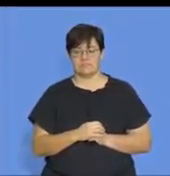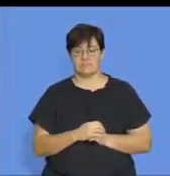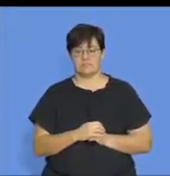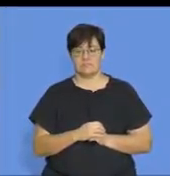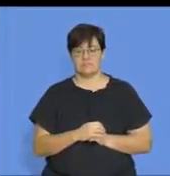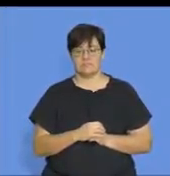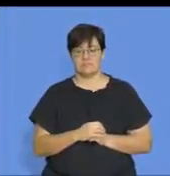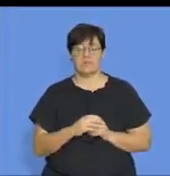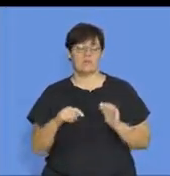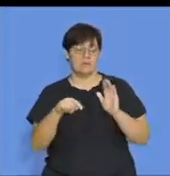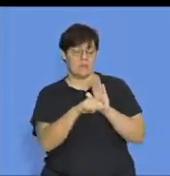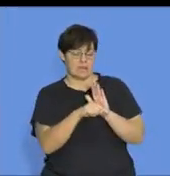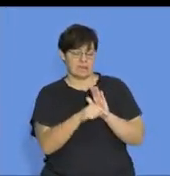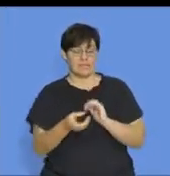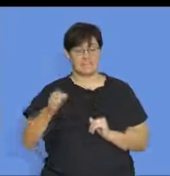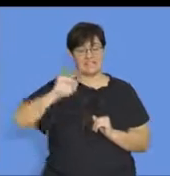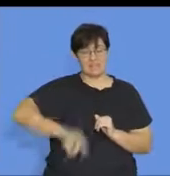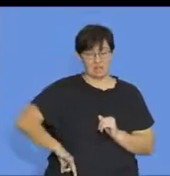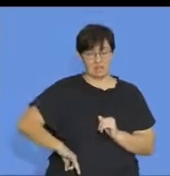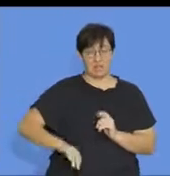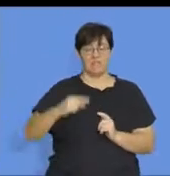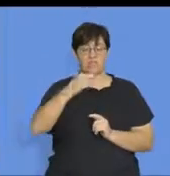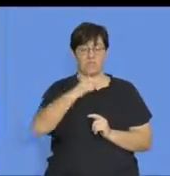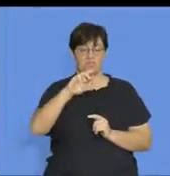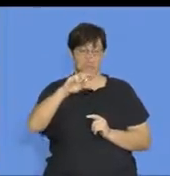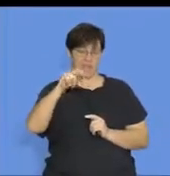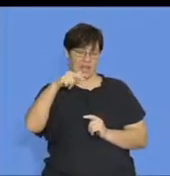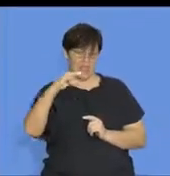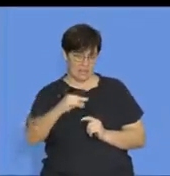1,200,000 minus the salary for Craig.